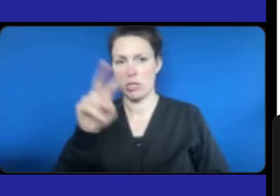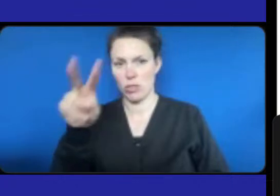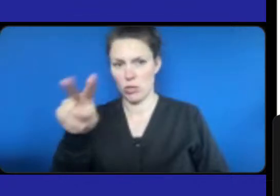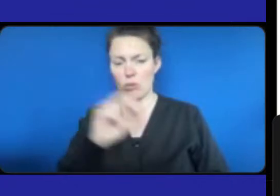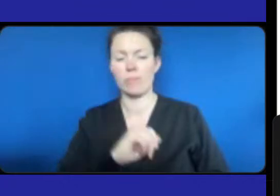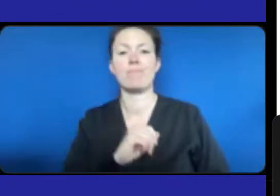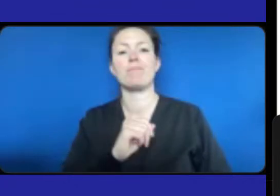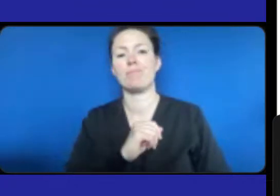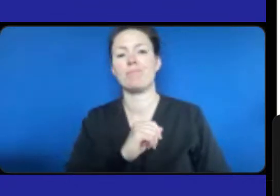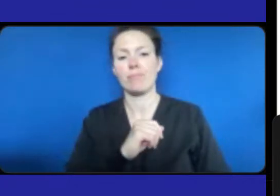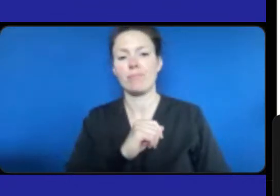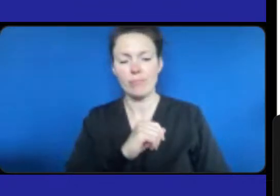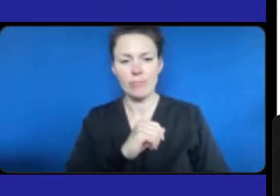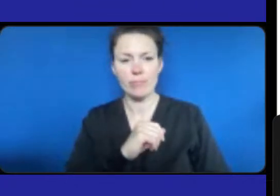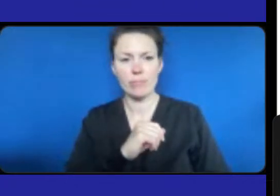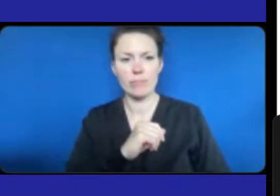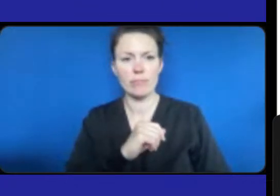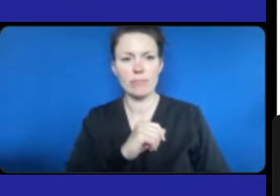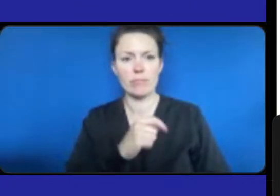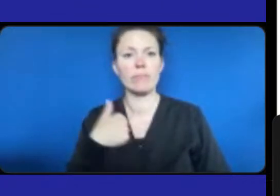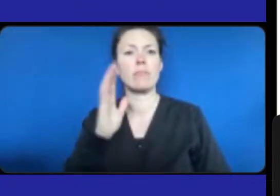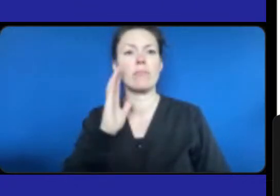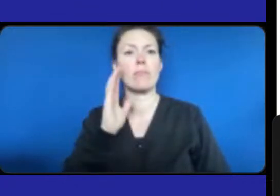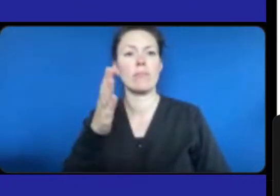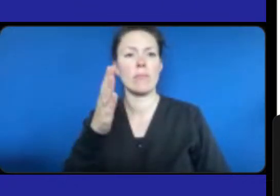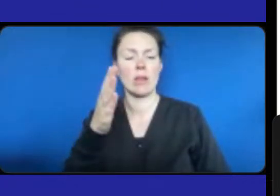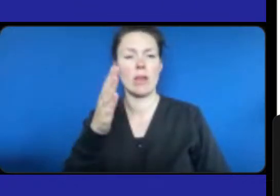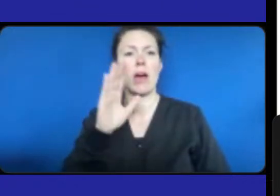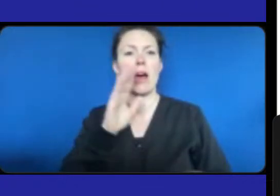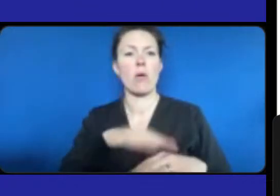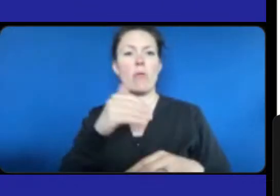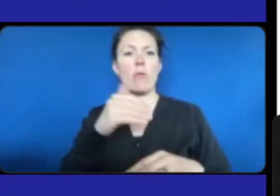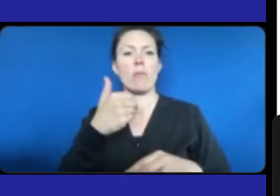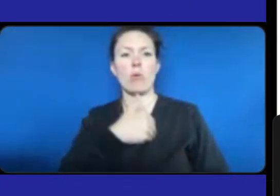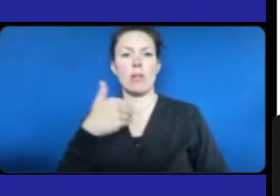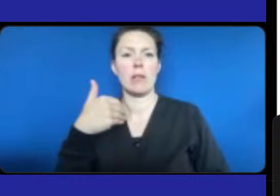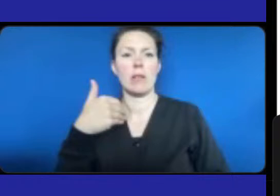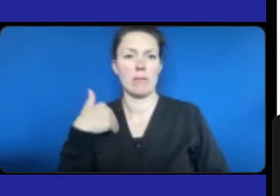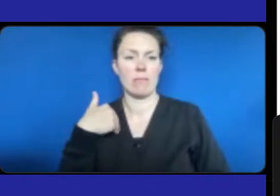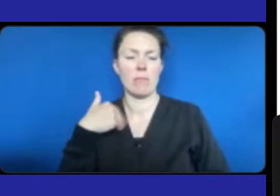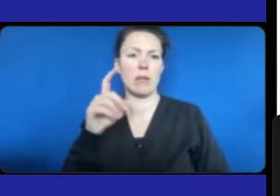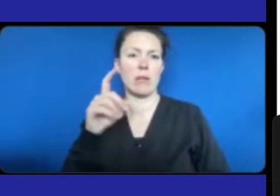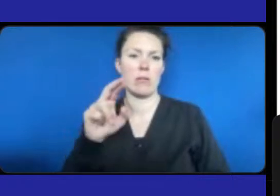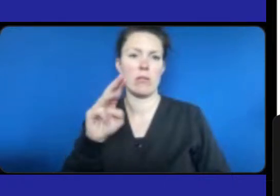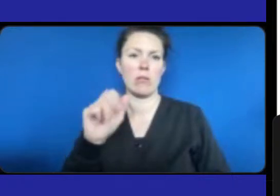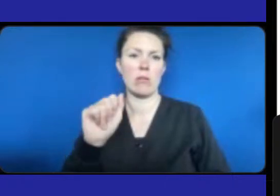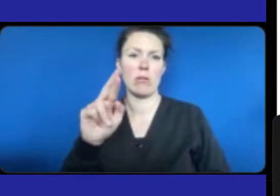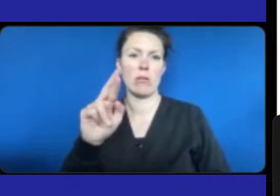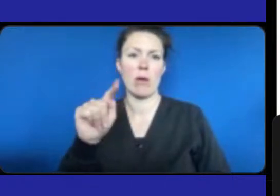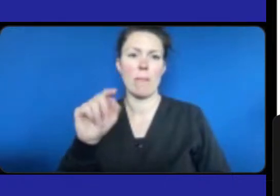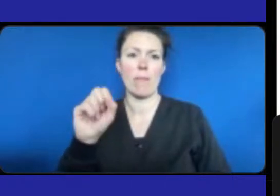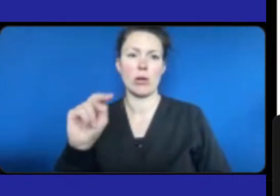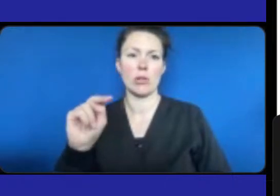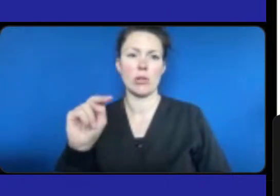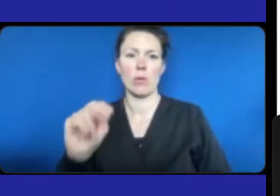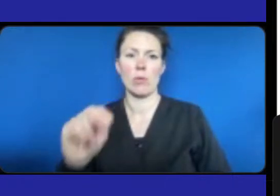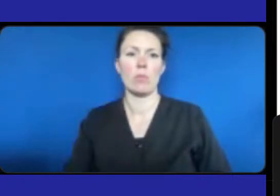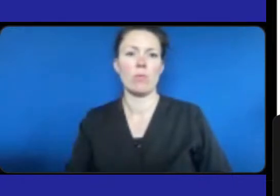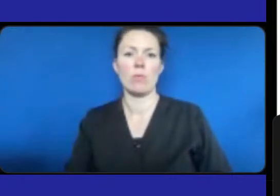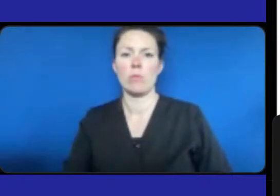2022. I will poll our members. Dr. Martone?